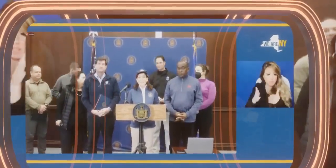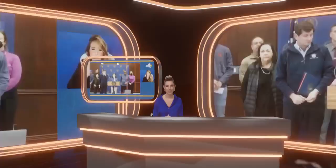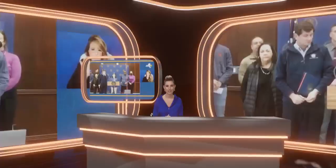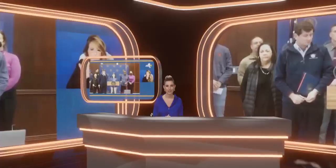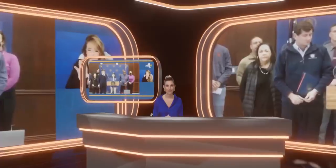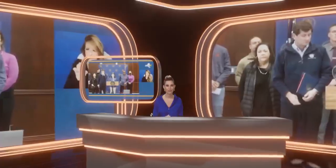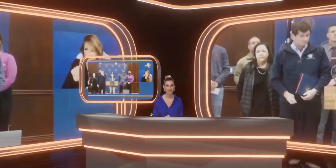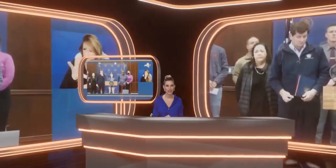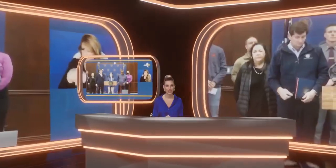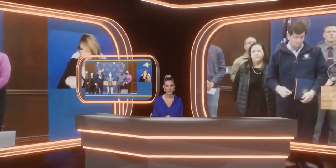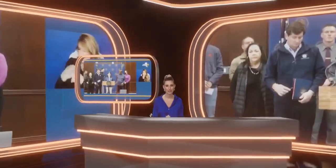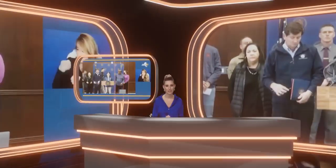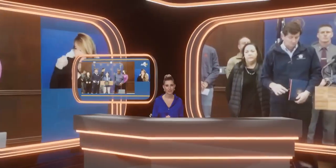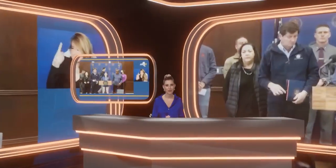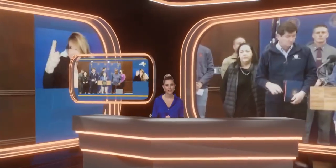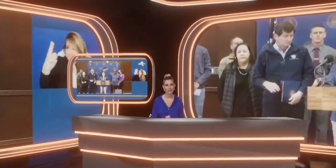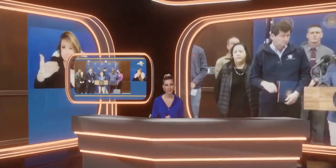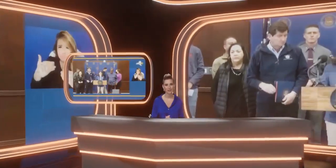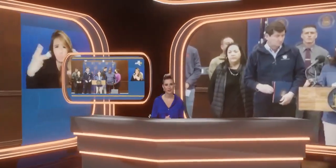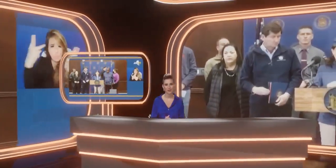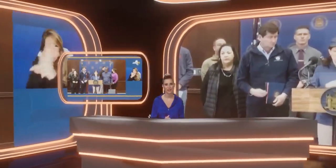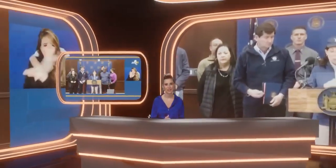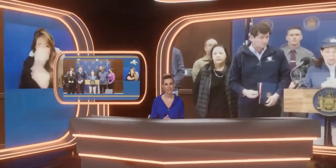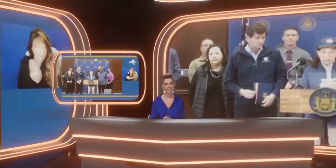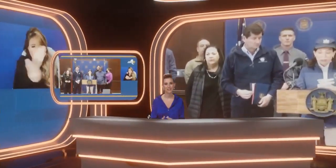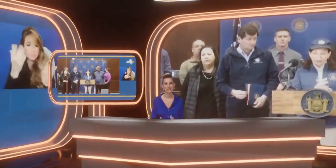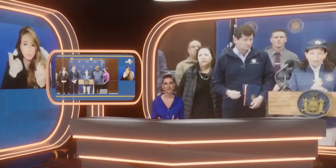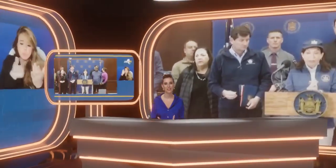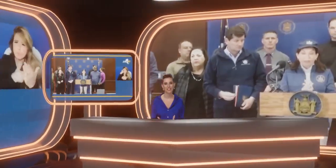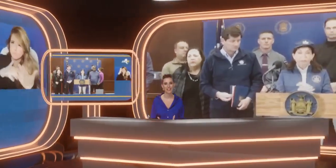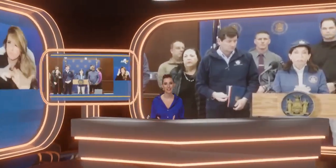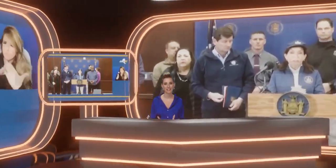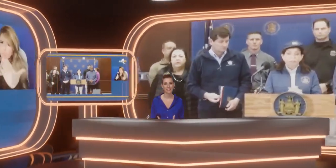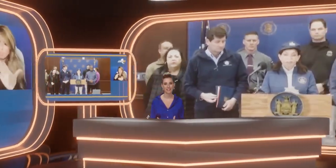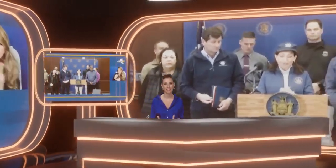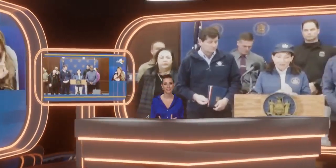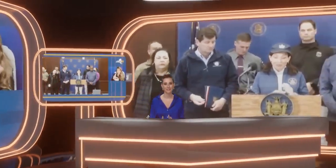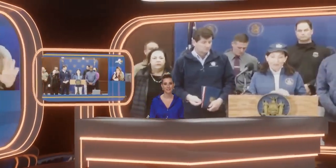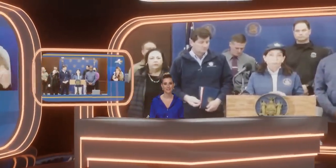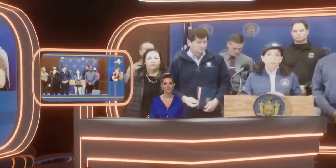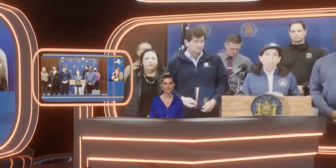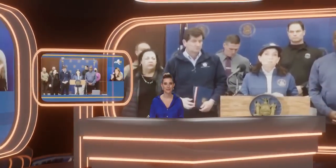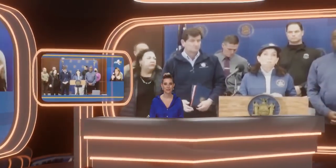That is all for today, so try to stay warm and thank you for watching egreenews.